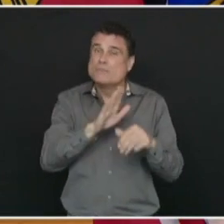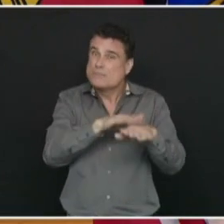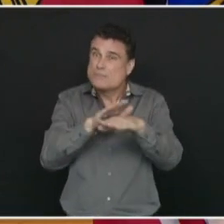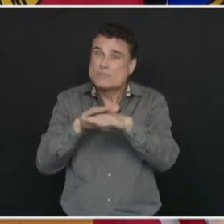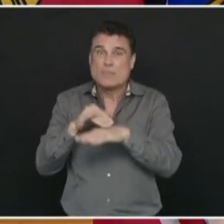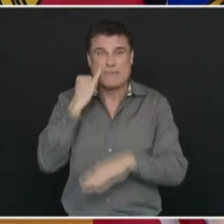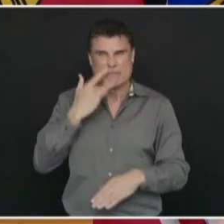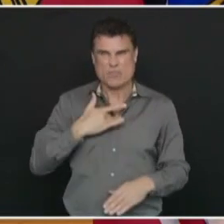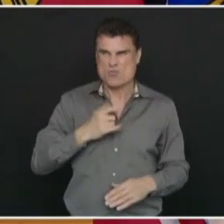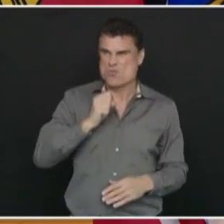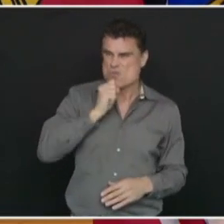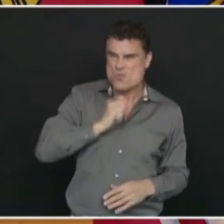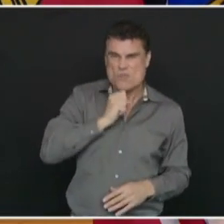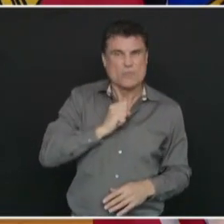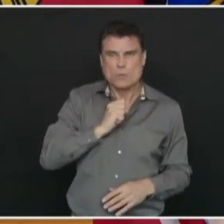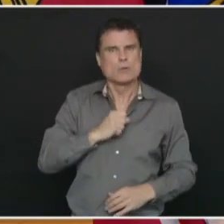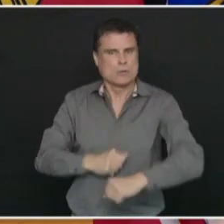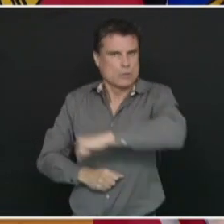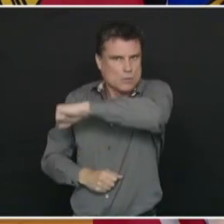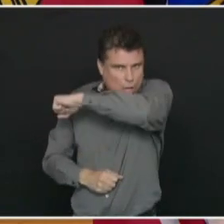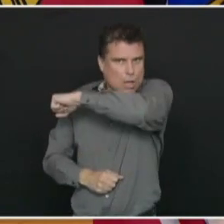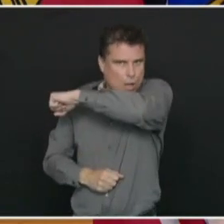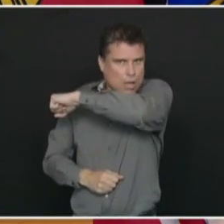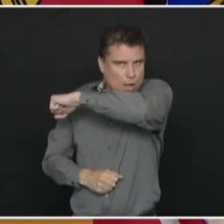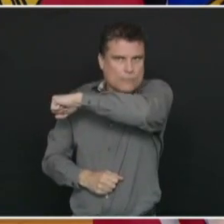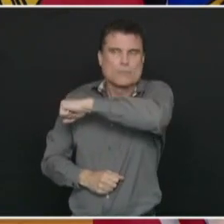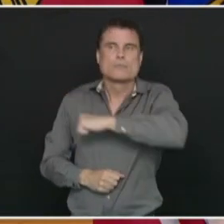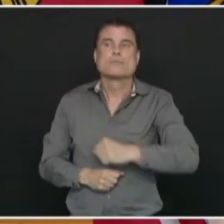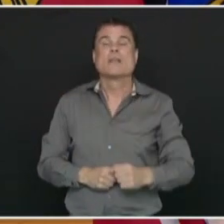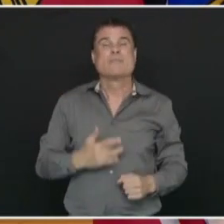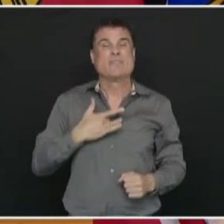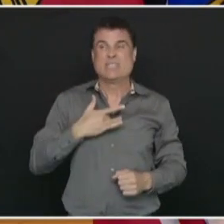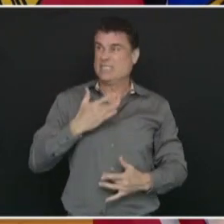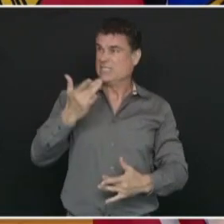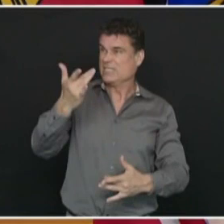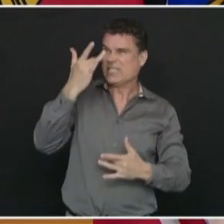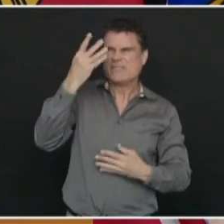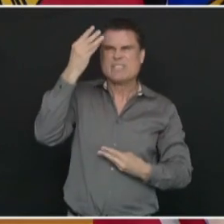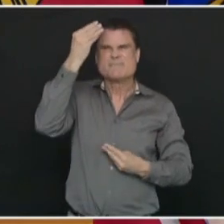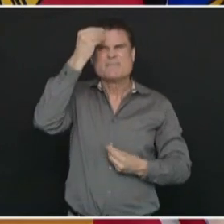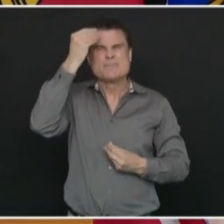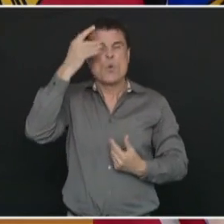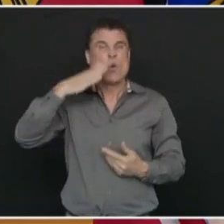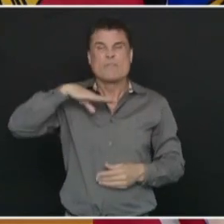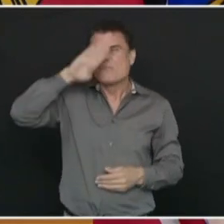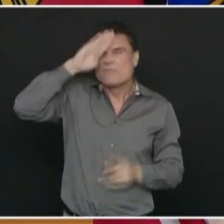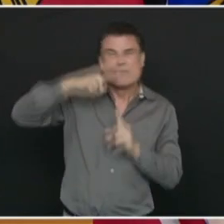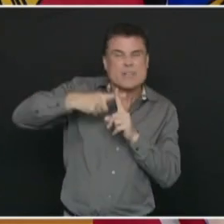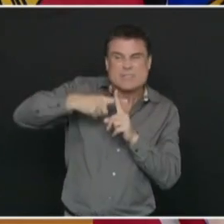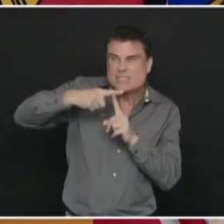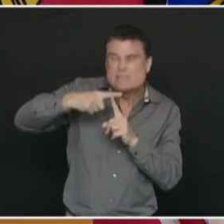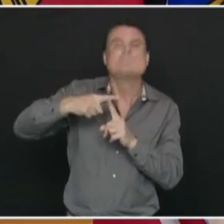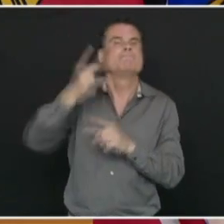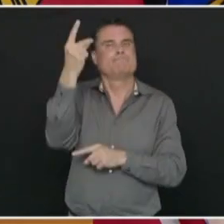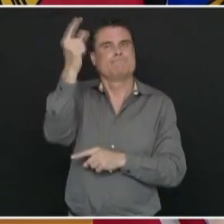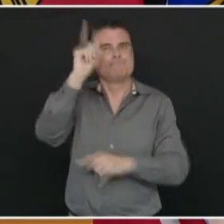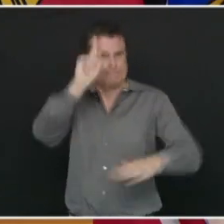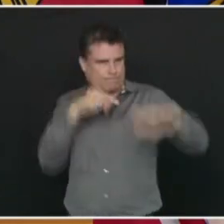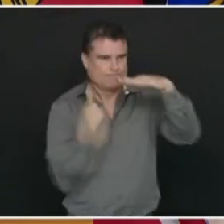that we've been doing has focused on being able to support First Nations communities in their